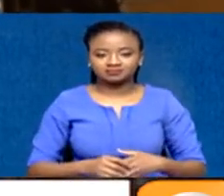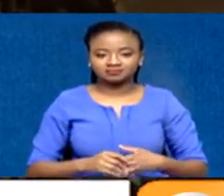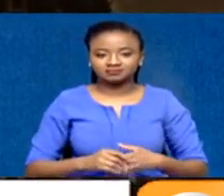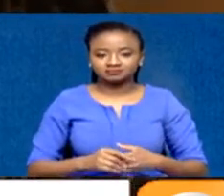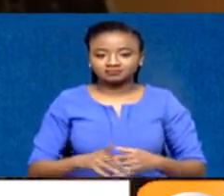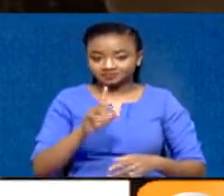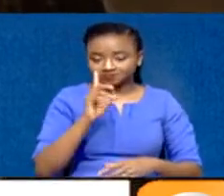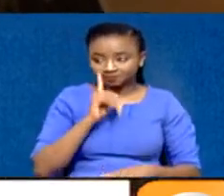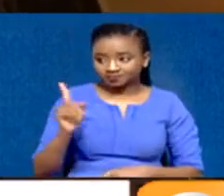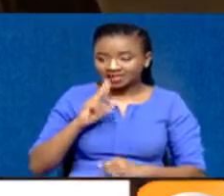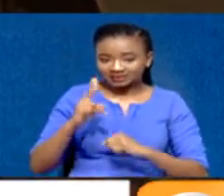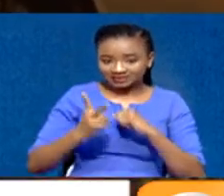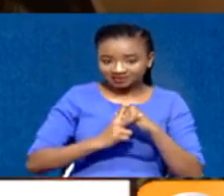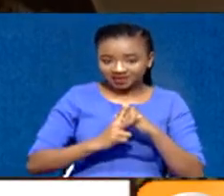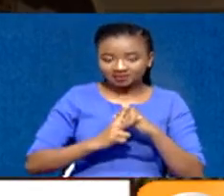Kuwasili kwa dozi